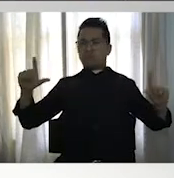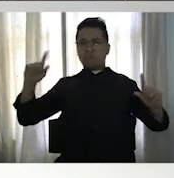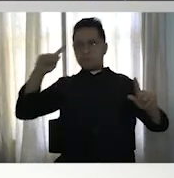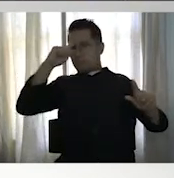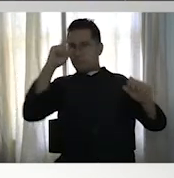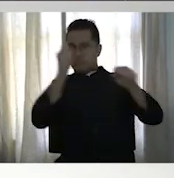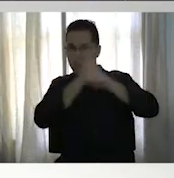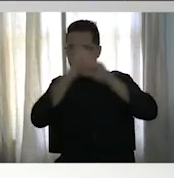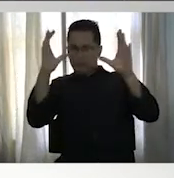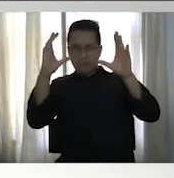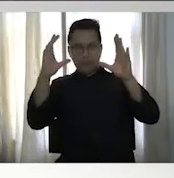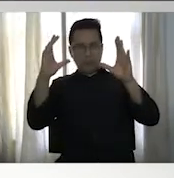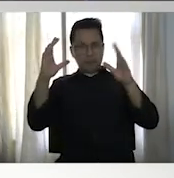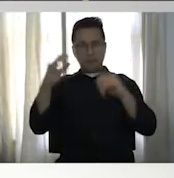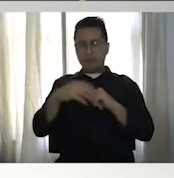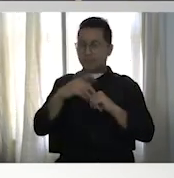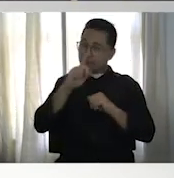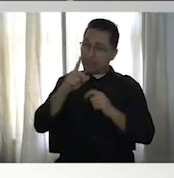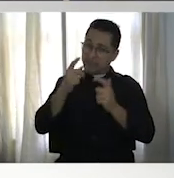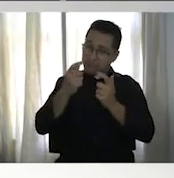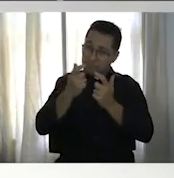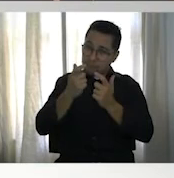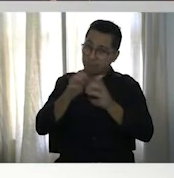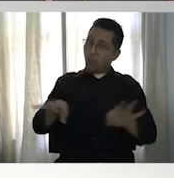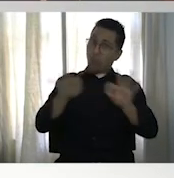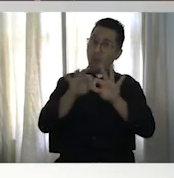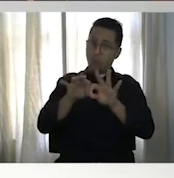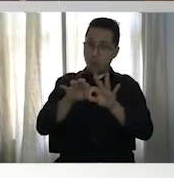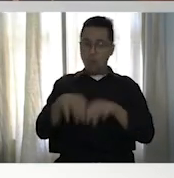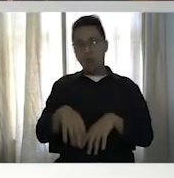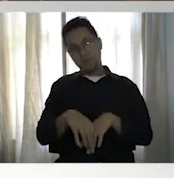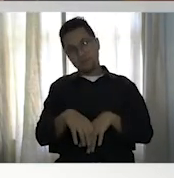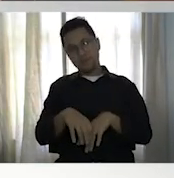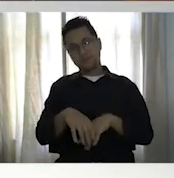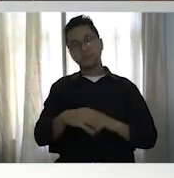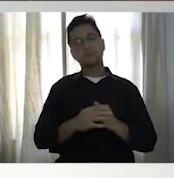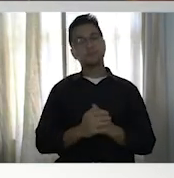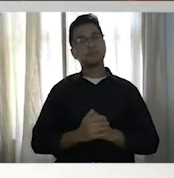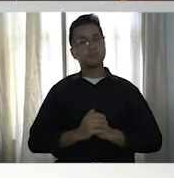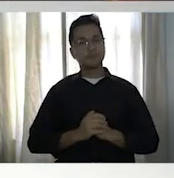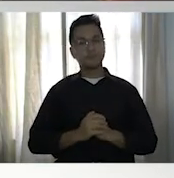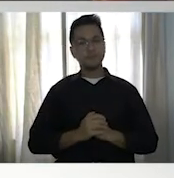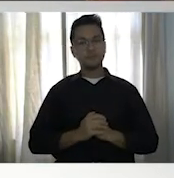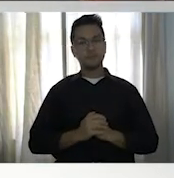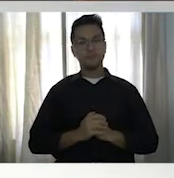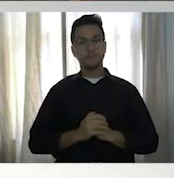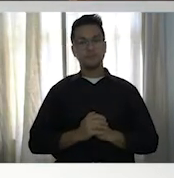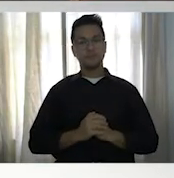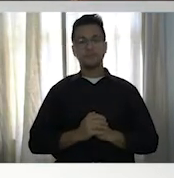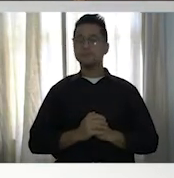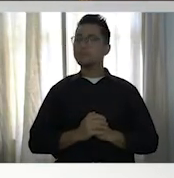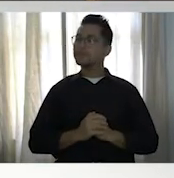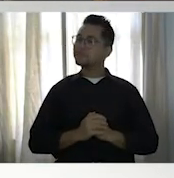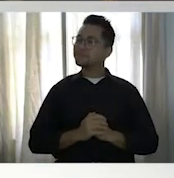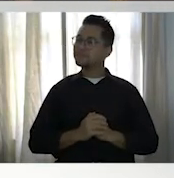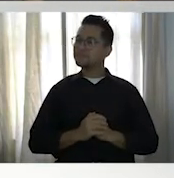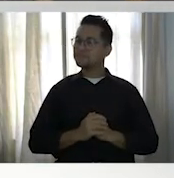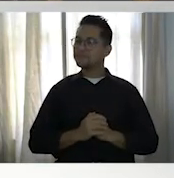is so important, along with the why. Yes. Okay. So